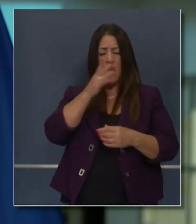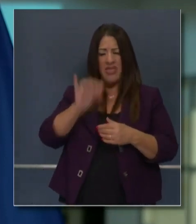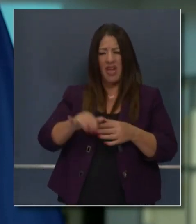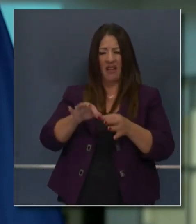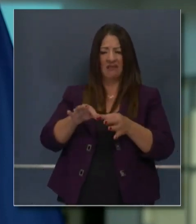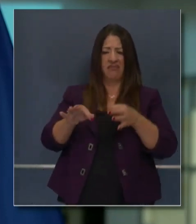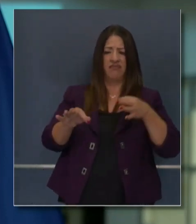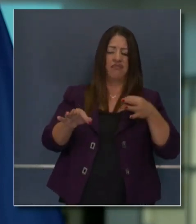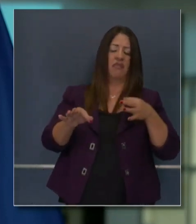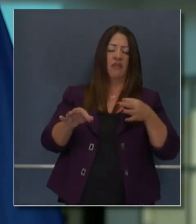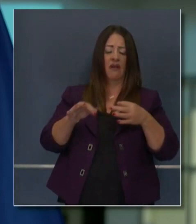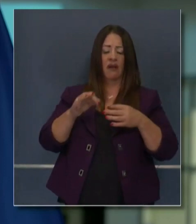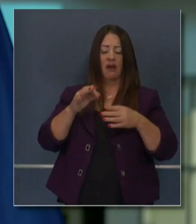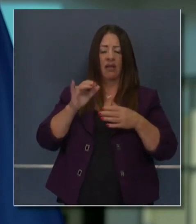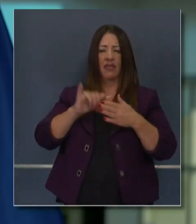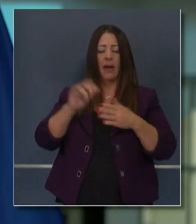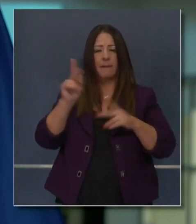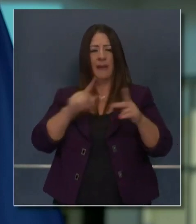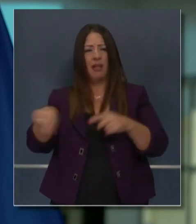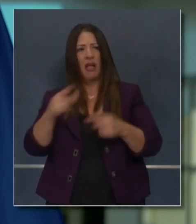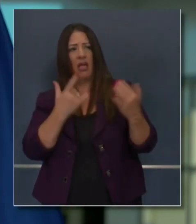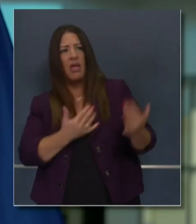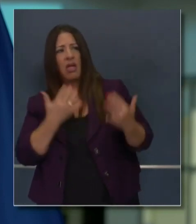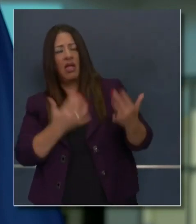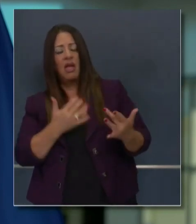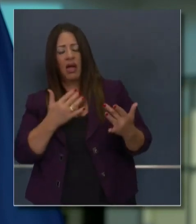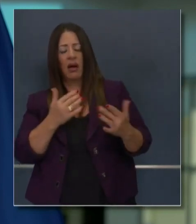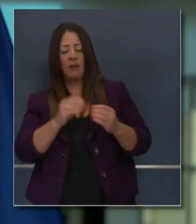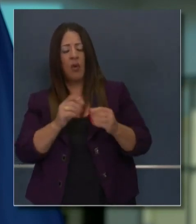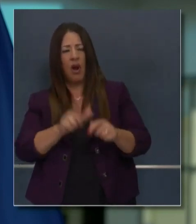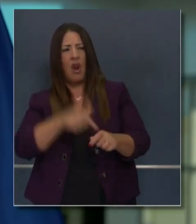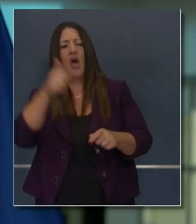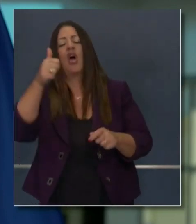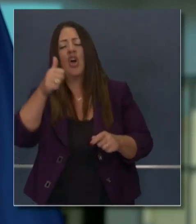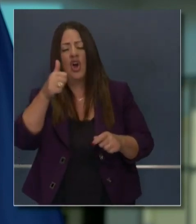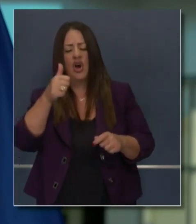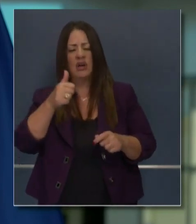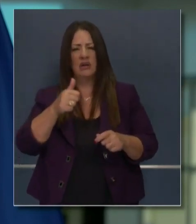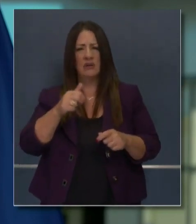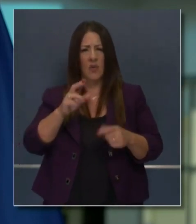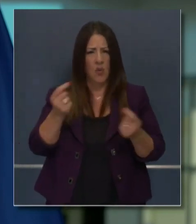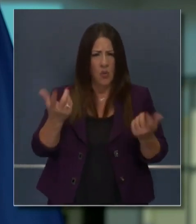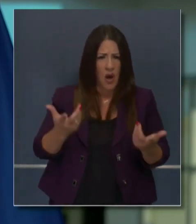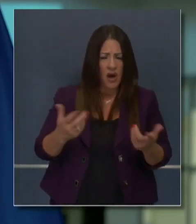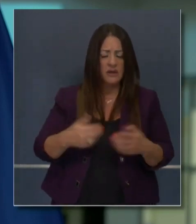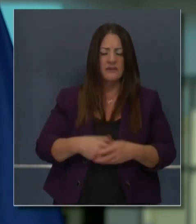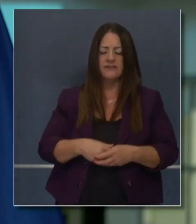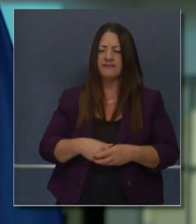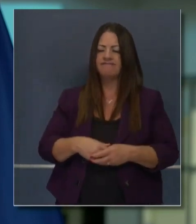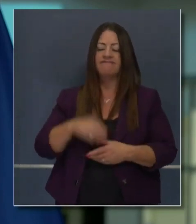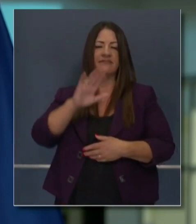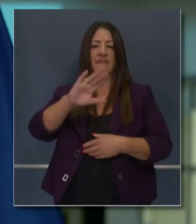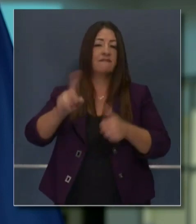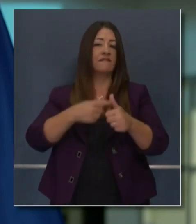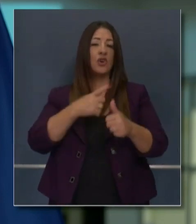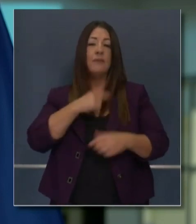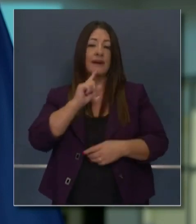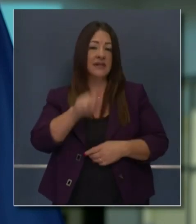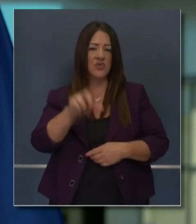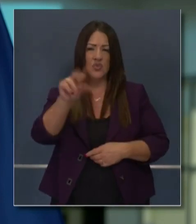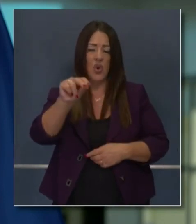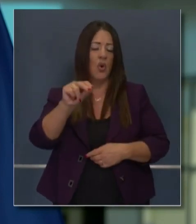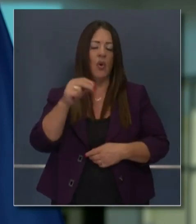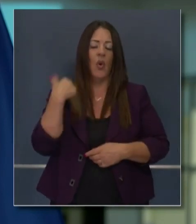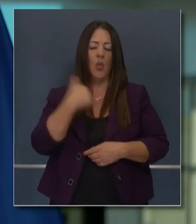vaccines. Yeah, let me just take the latter part of your question straight on. The answer is no, it will not cause any delays. In fact, we would argue quite